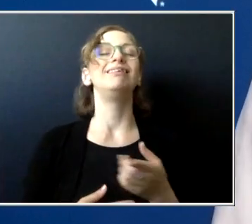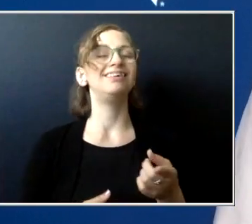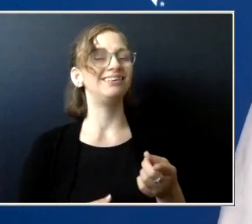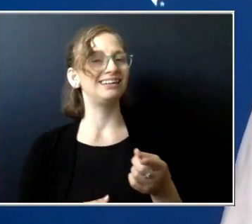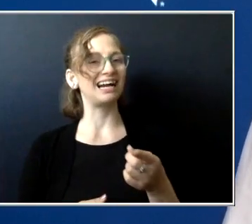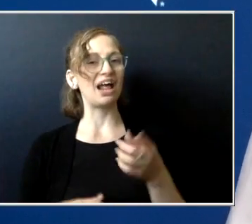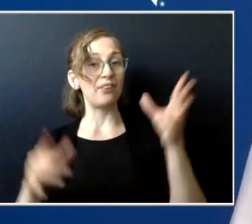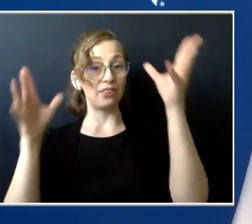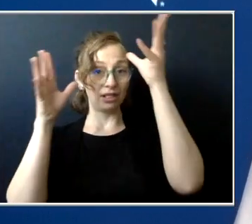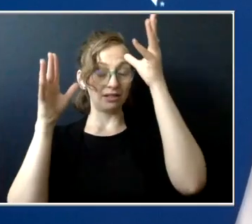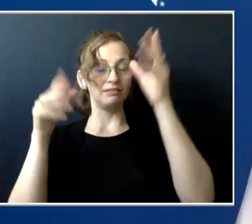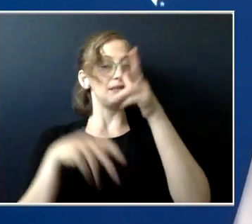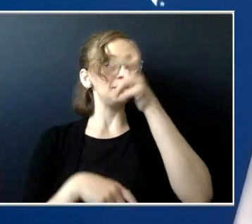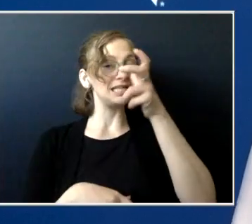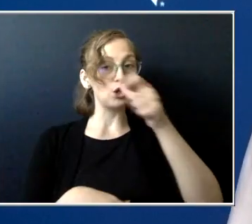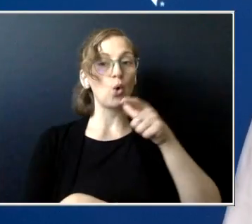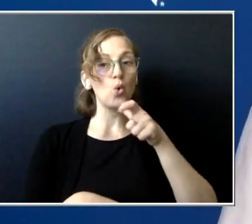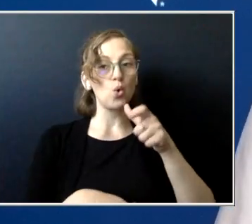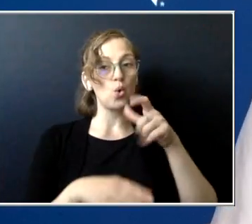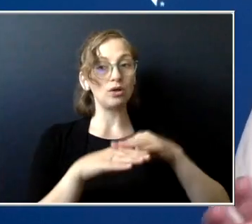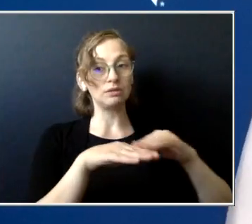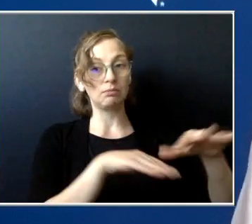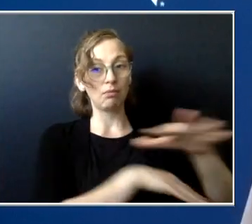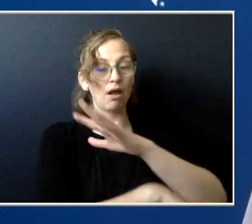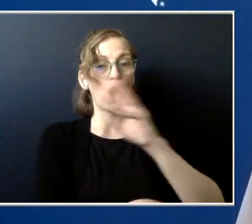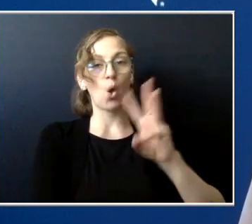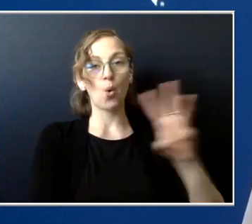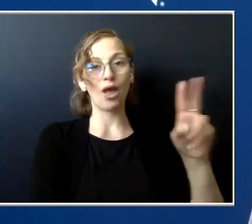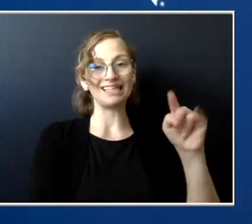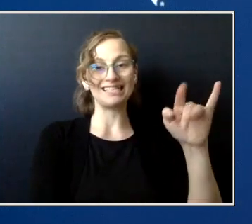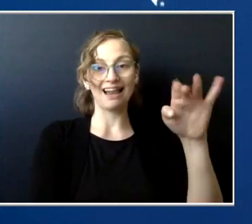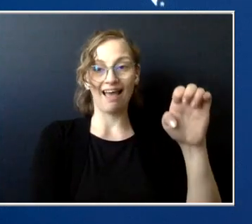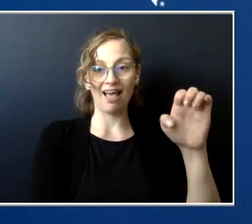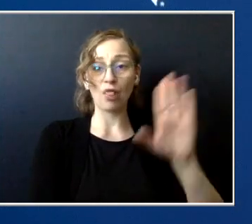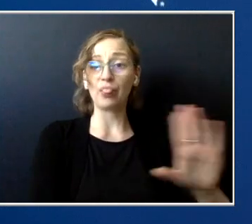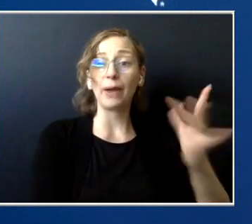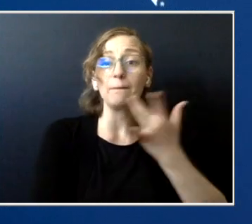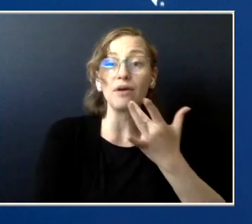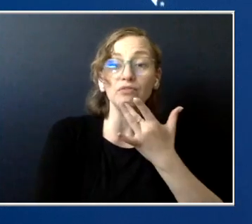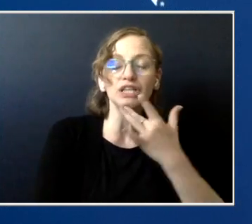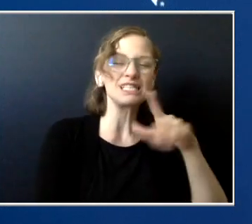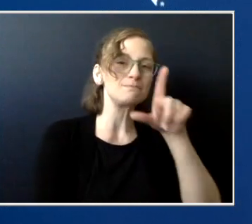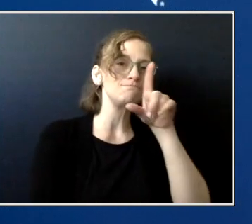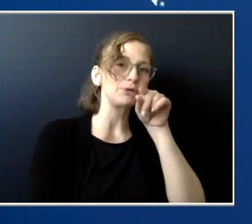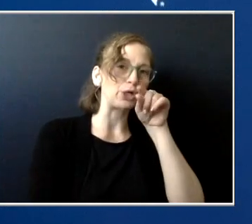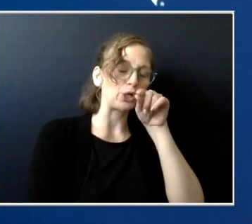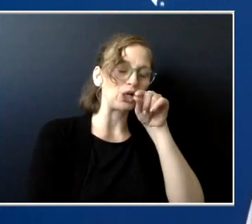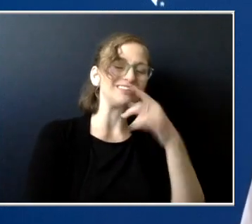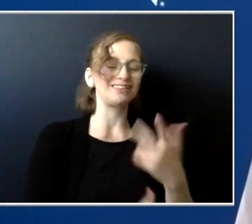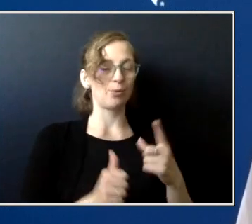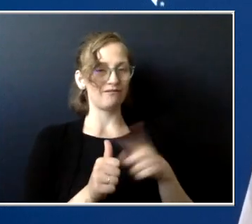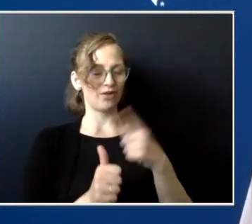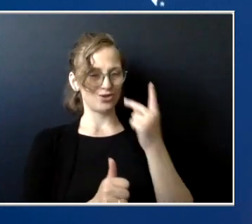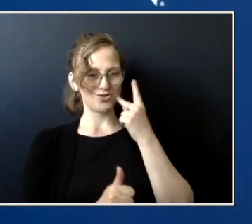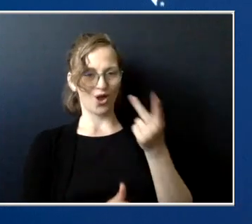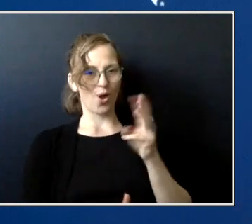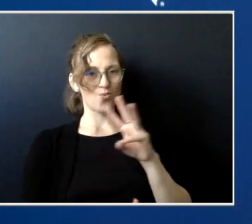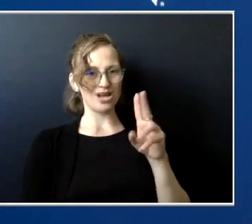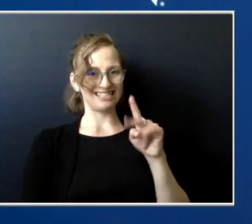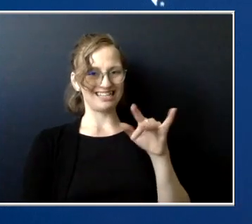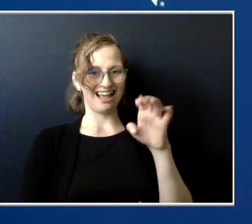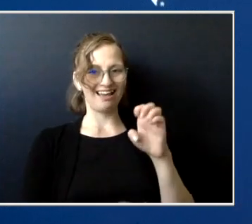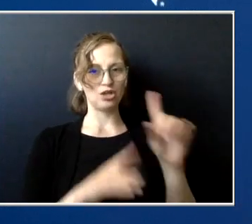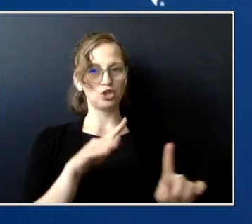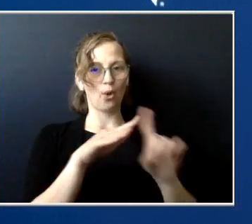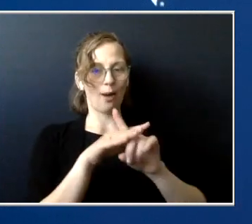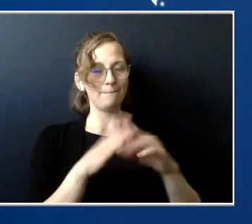they prefer birds. And so that's why when initially we saw West Nile virus in the United States in 1999, it was a lot of bird death.